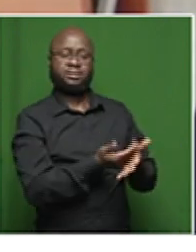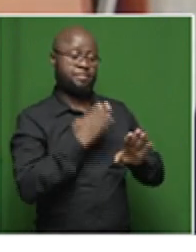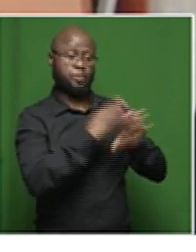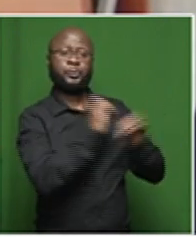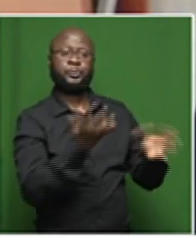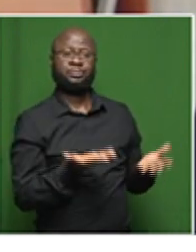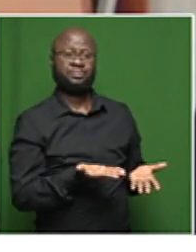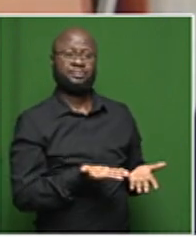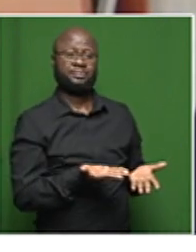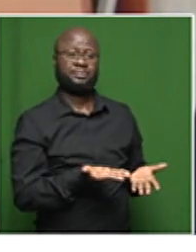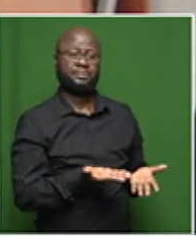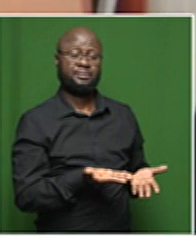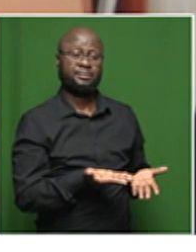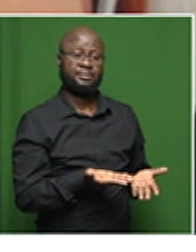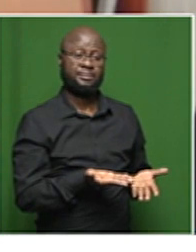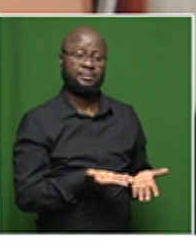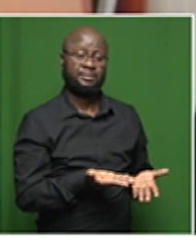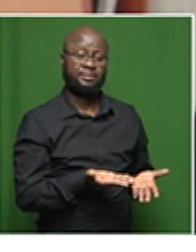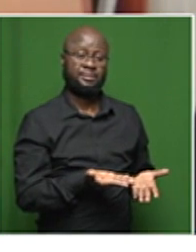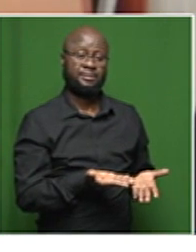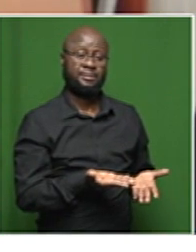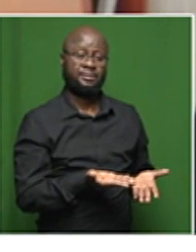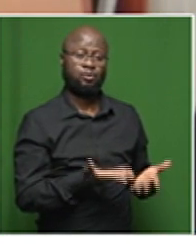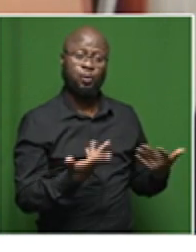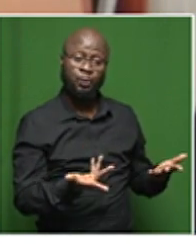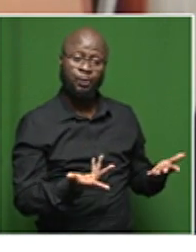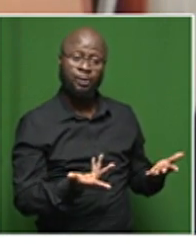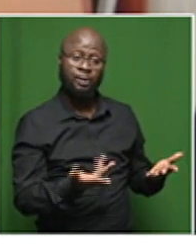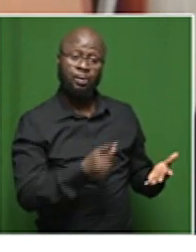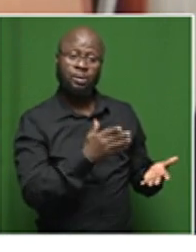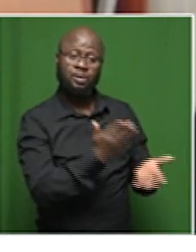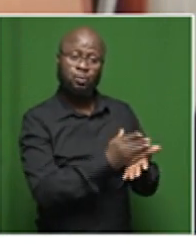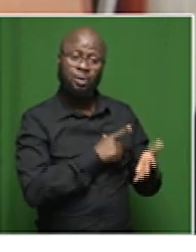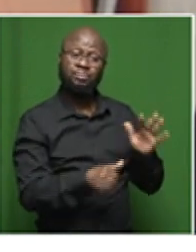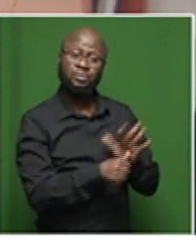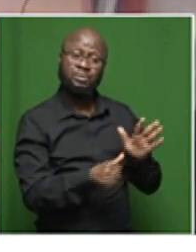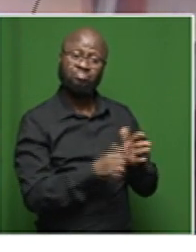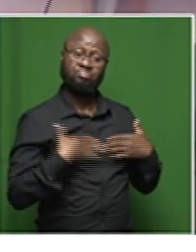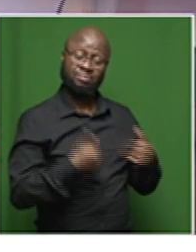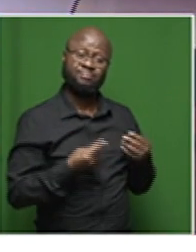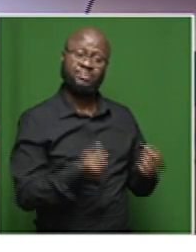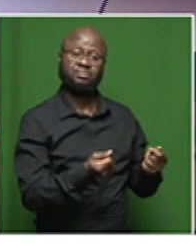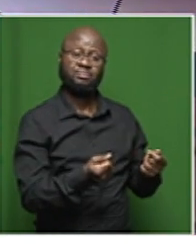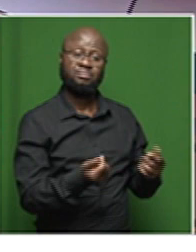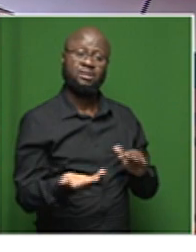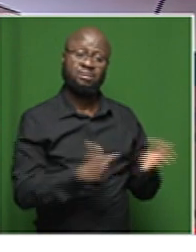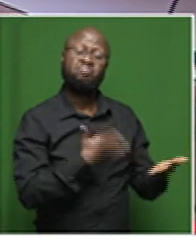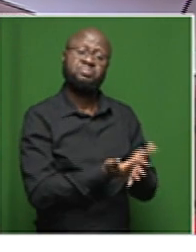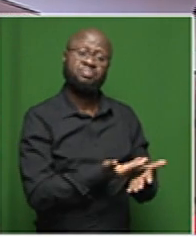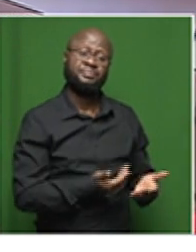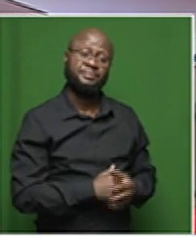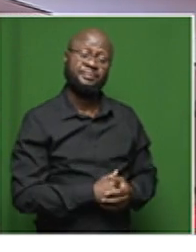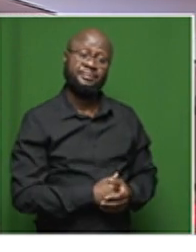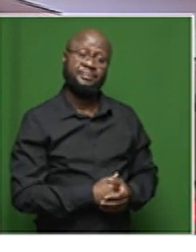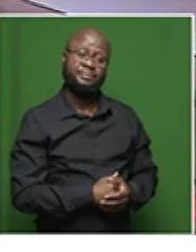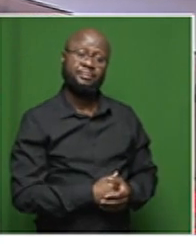failure, and that can lead to death. So that is why it is important to treat early. So we speak a lot about damage to the heart as well